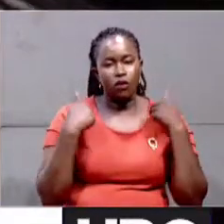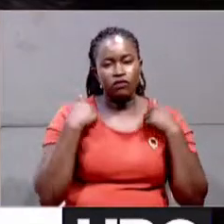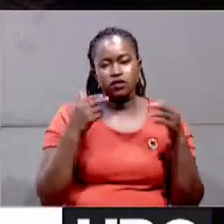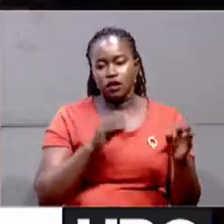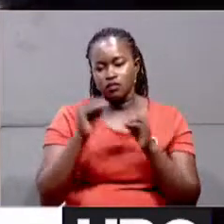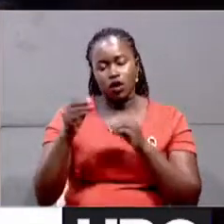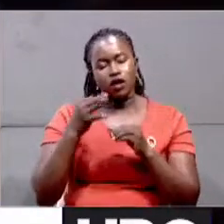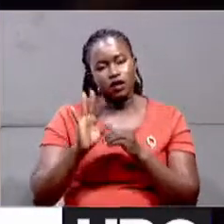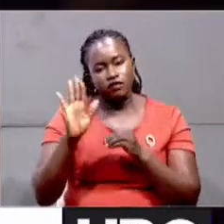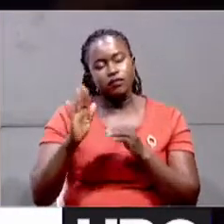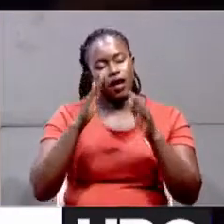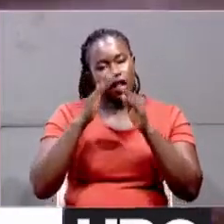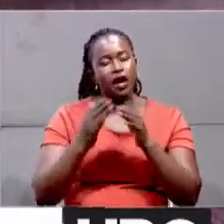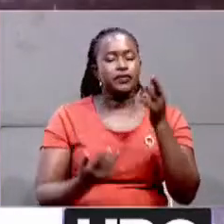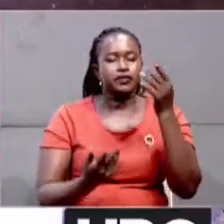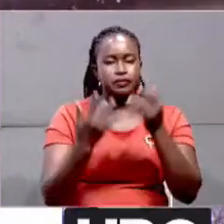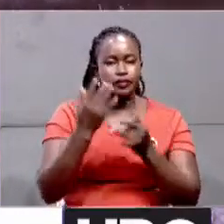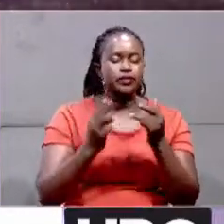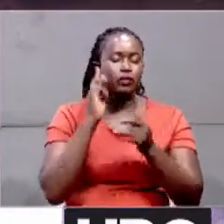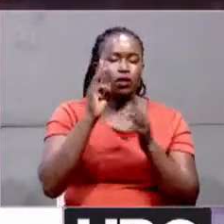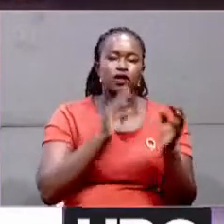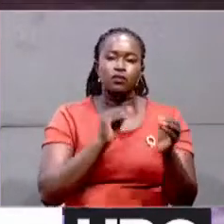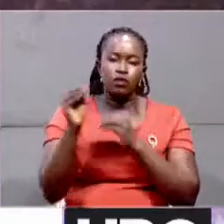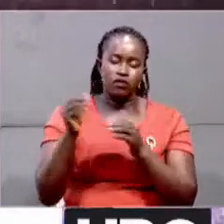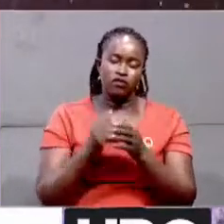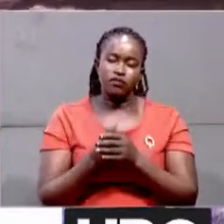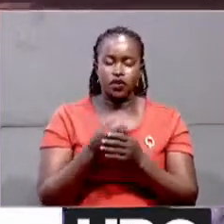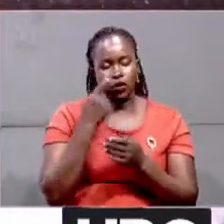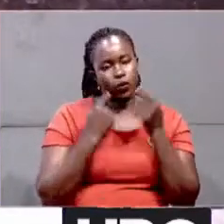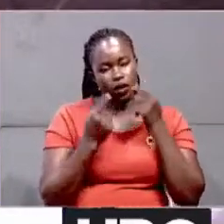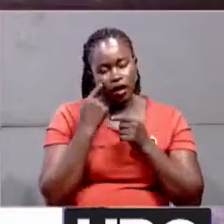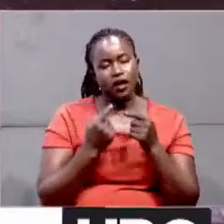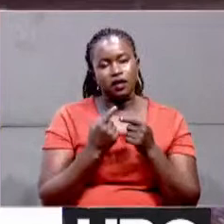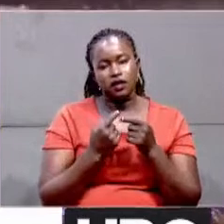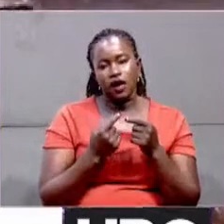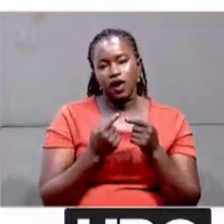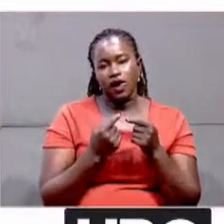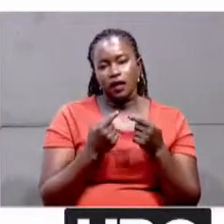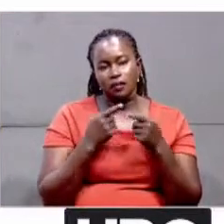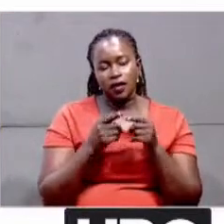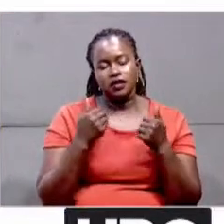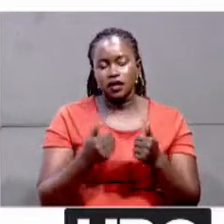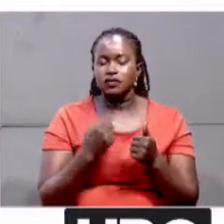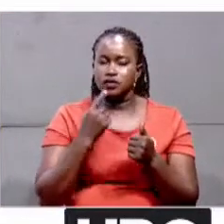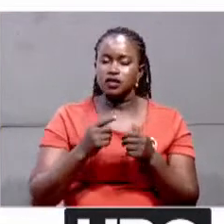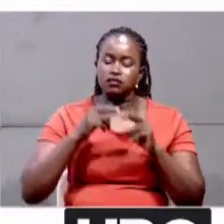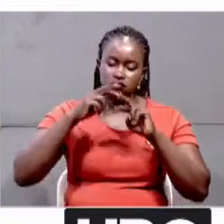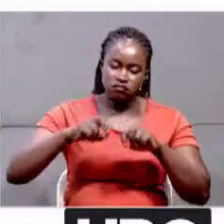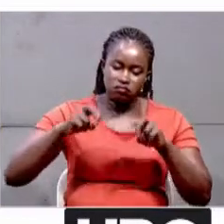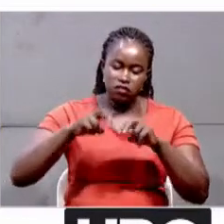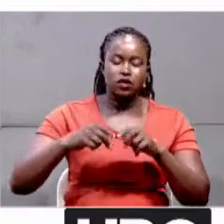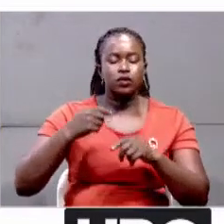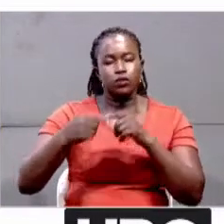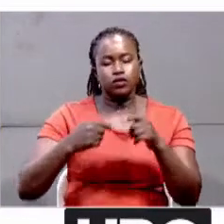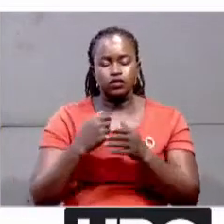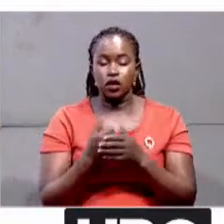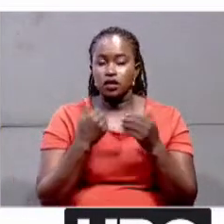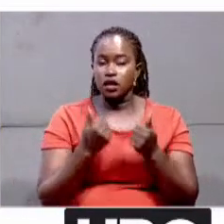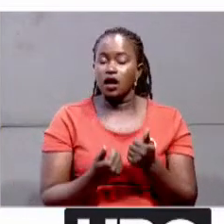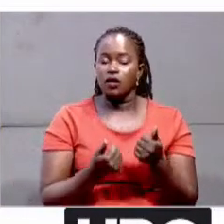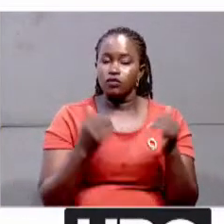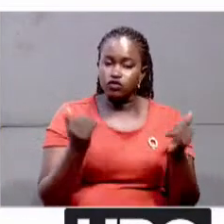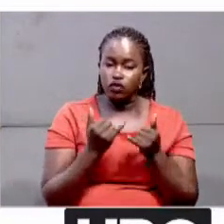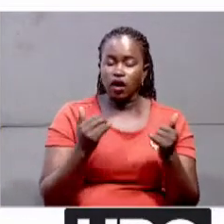units were affected by the night inferno, lamenting that investigations are underway. Right now, we are trying to resettle